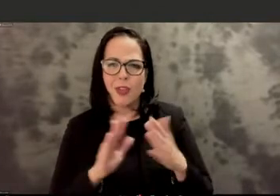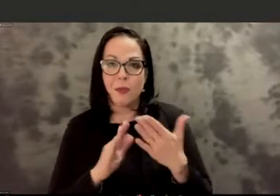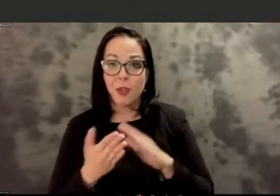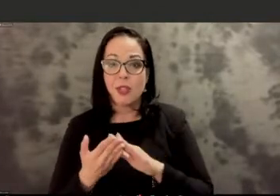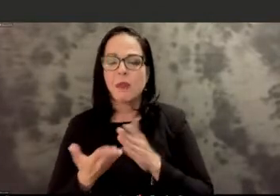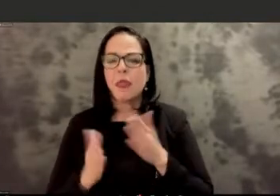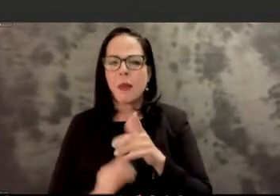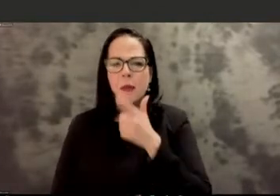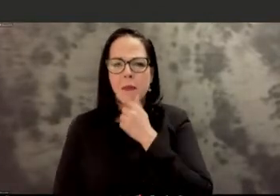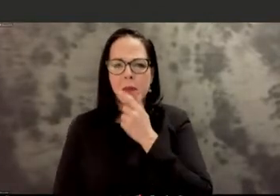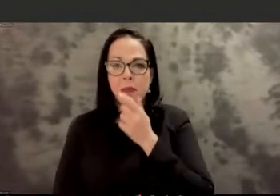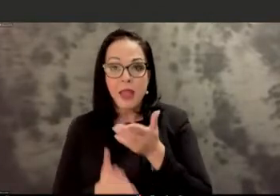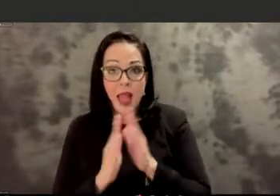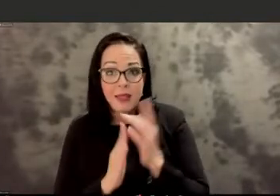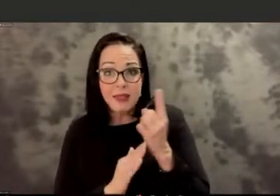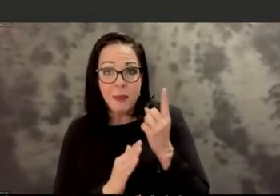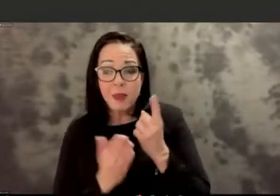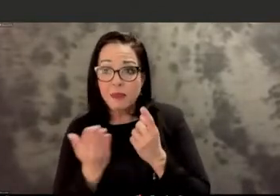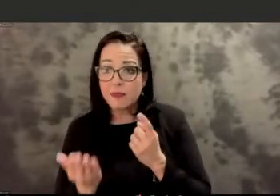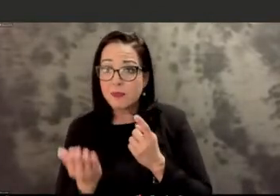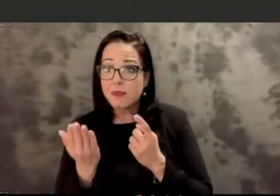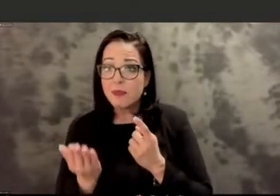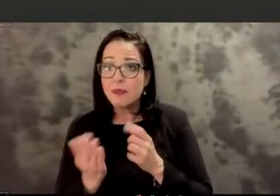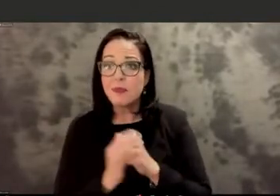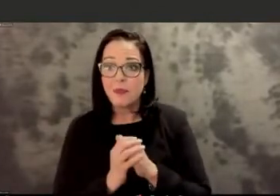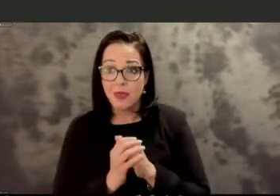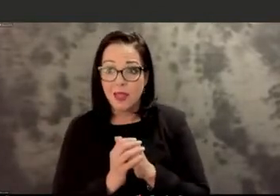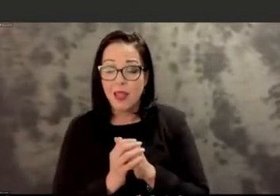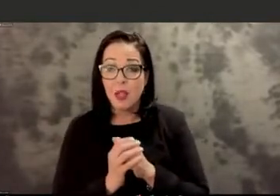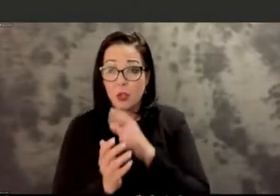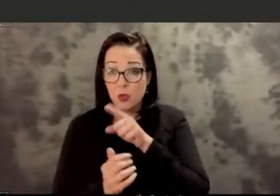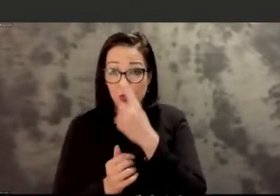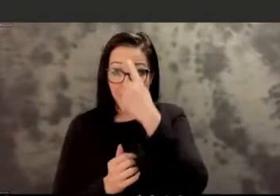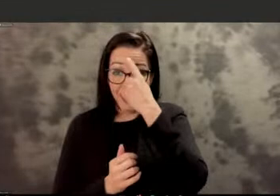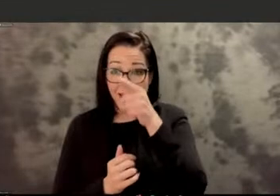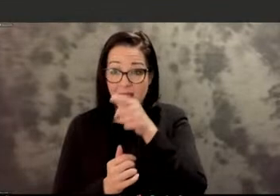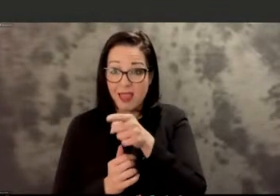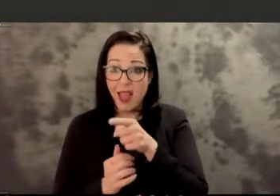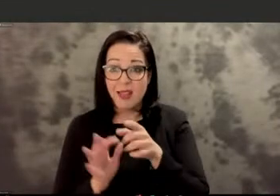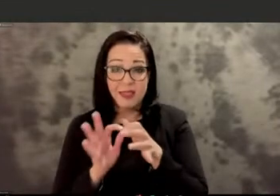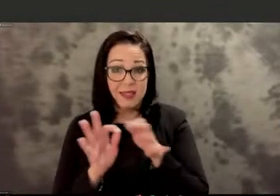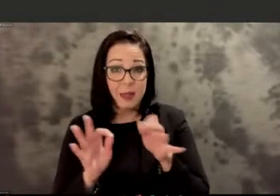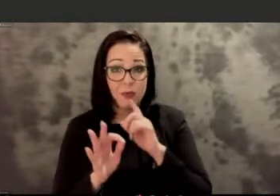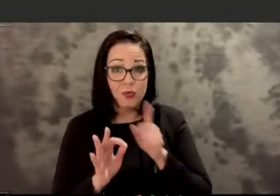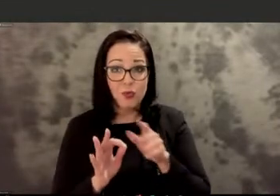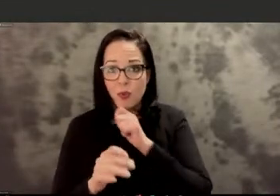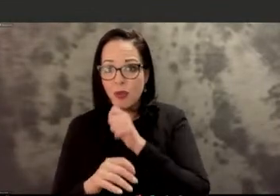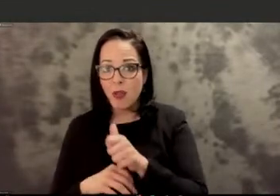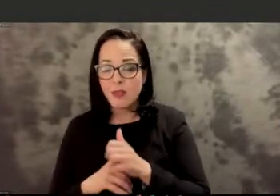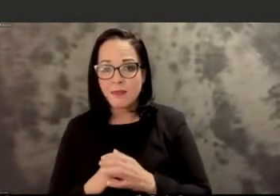who, Mara, may I ask you, do you think that statement is true or not?